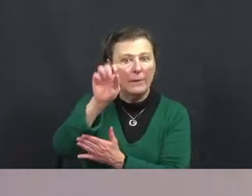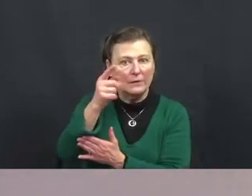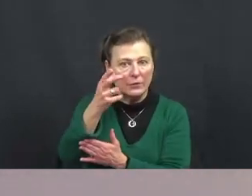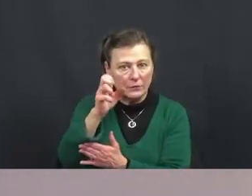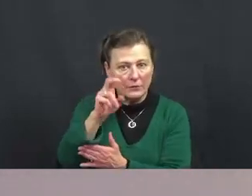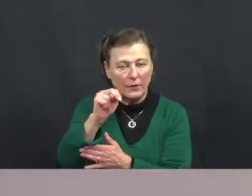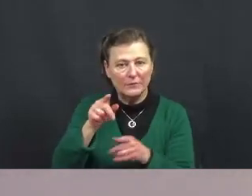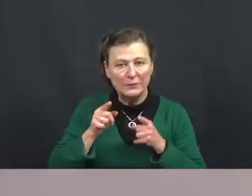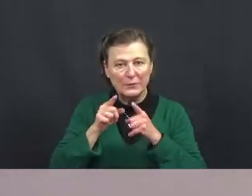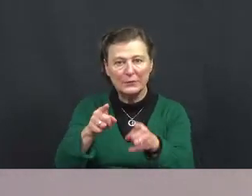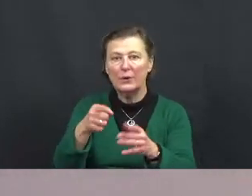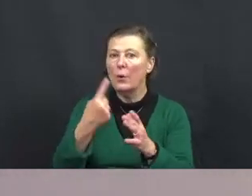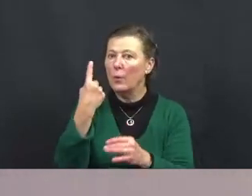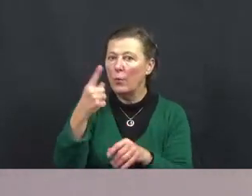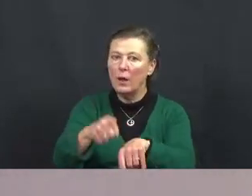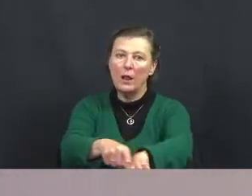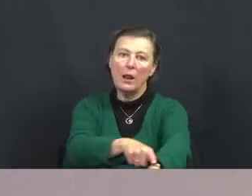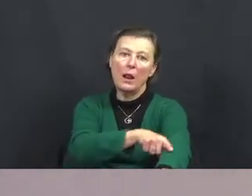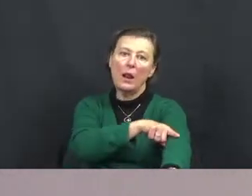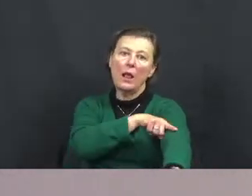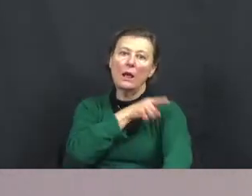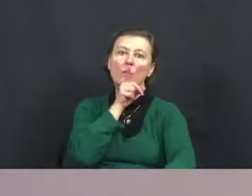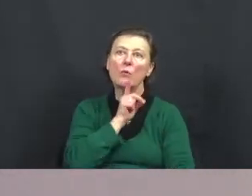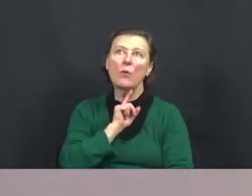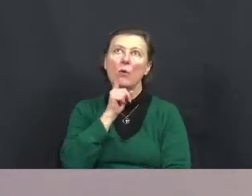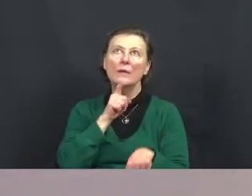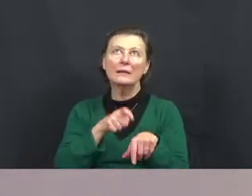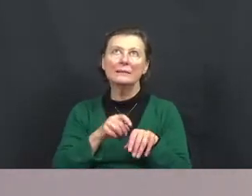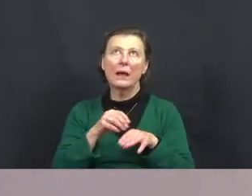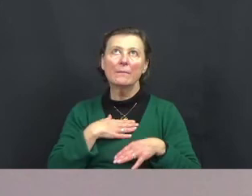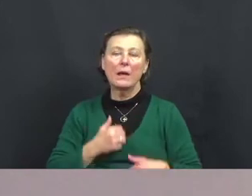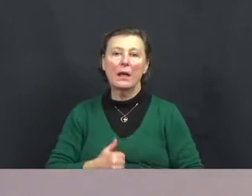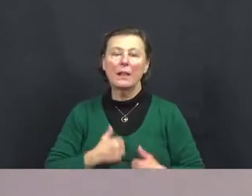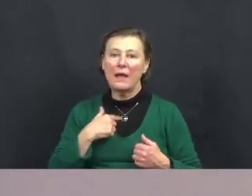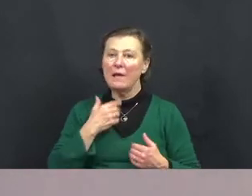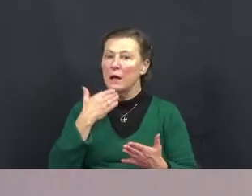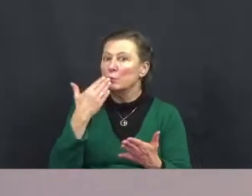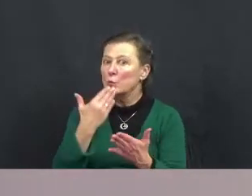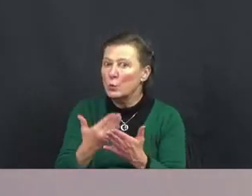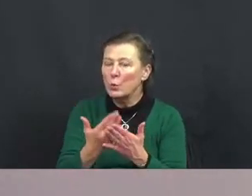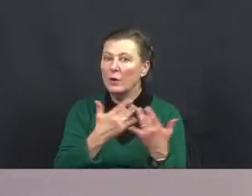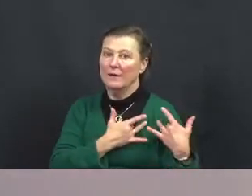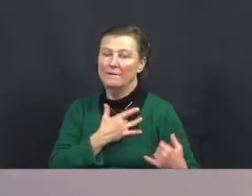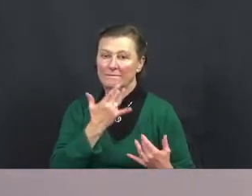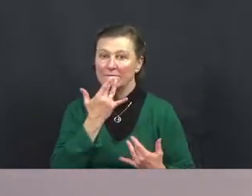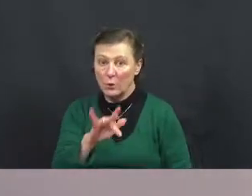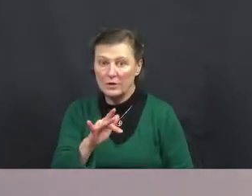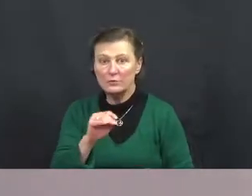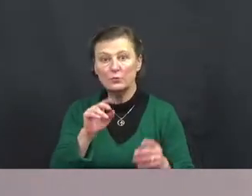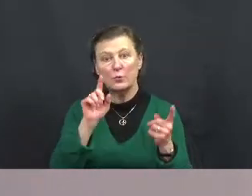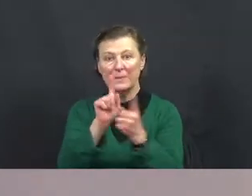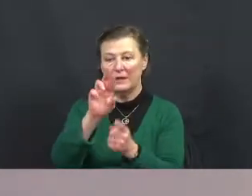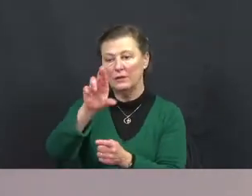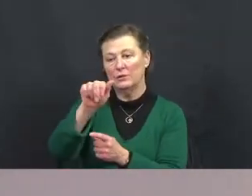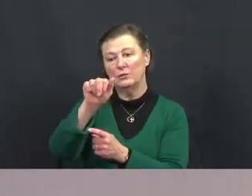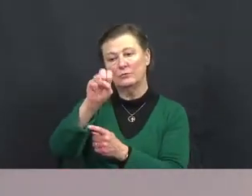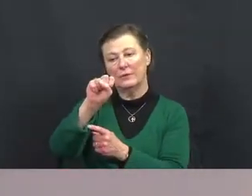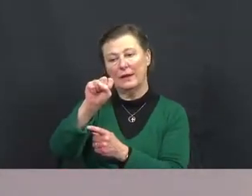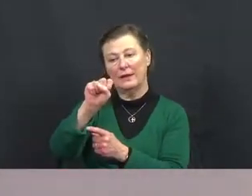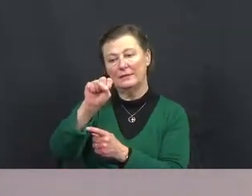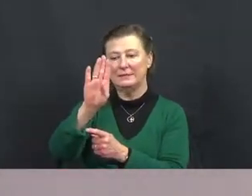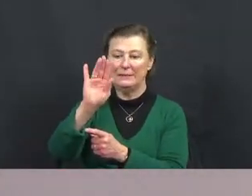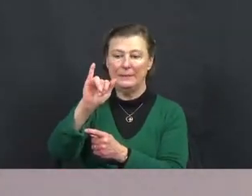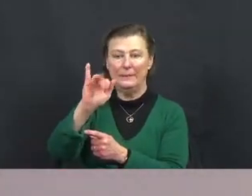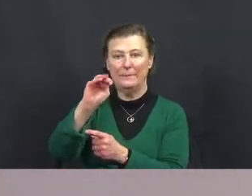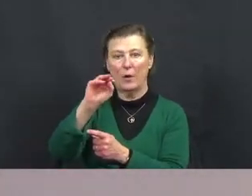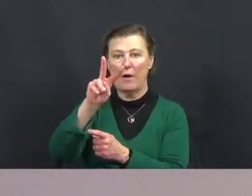During one long and lonely stretch of life, I had the great good fortune to meet the Razumovskys. You should meet the